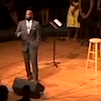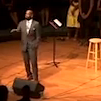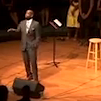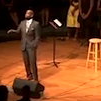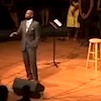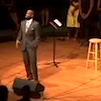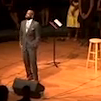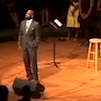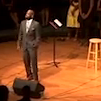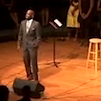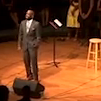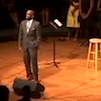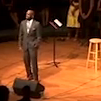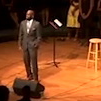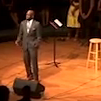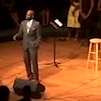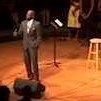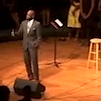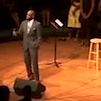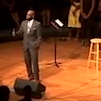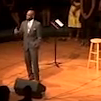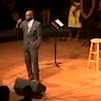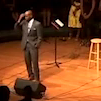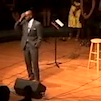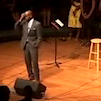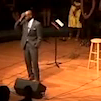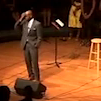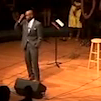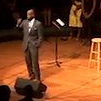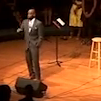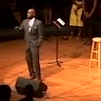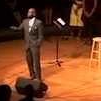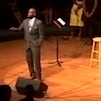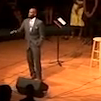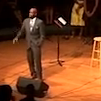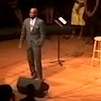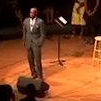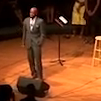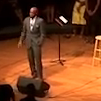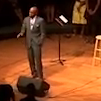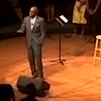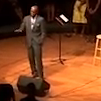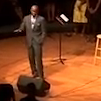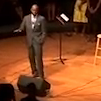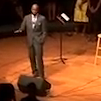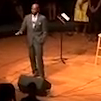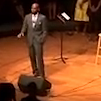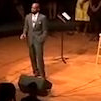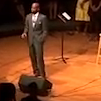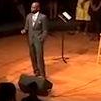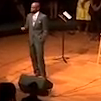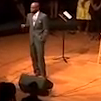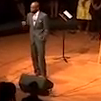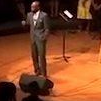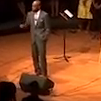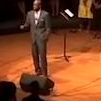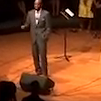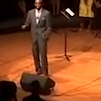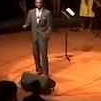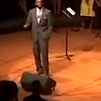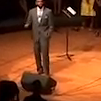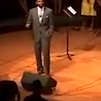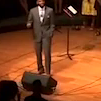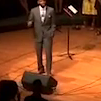Only if you know the person who's standing near you, like you have a relationship with them, and please be honest about this. This is not the time to pose, but if you really